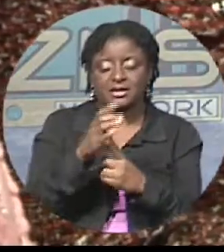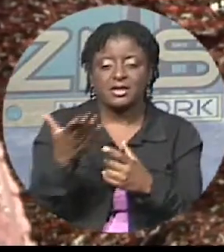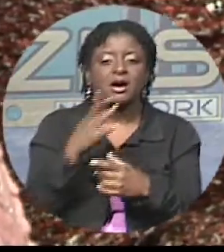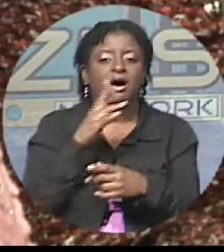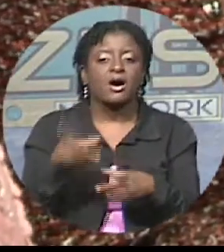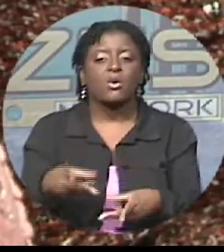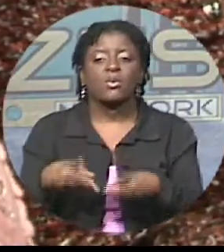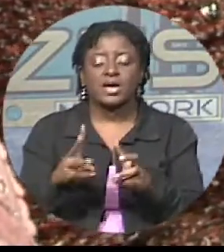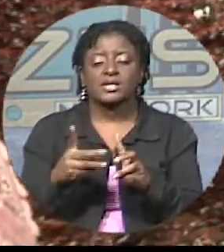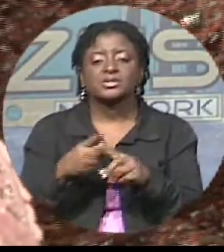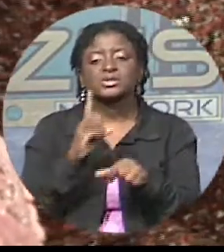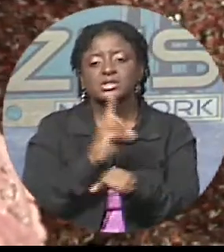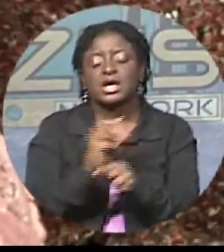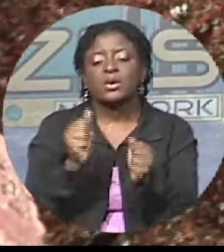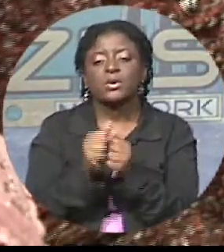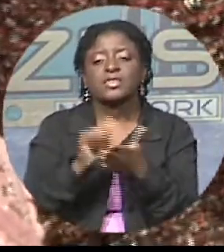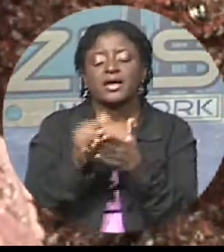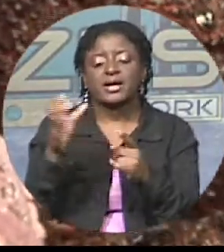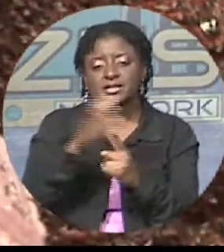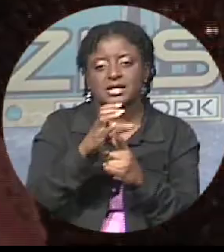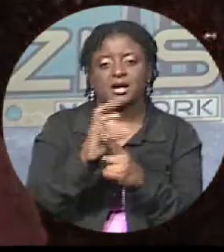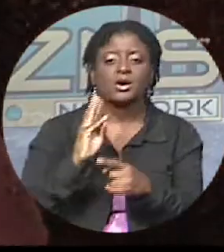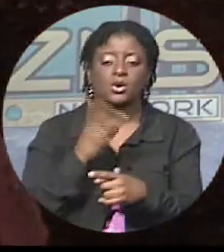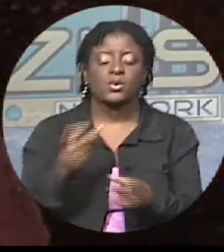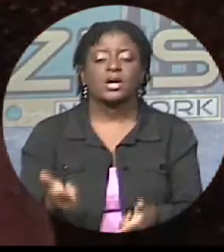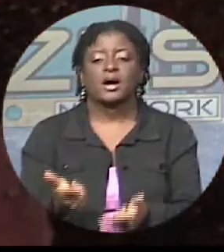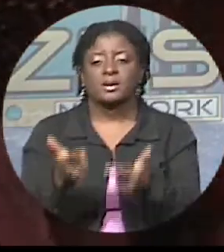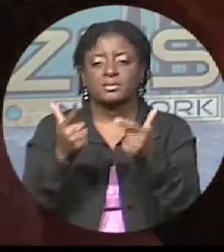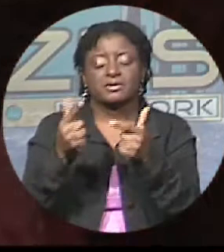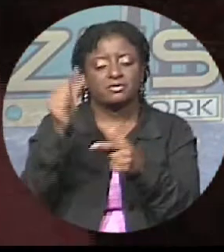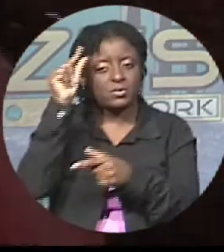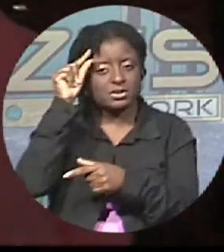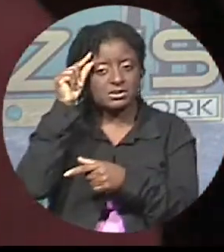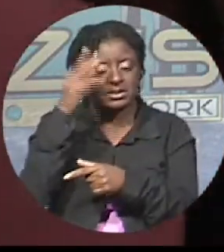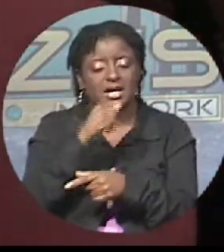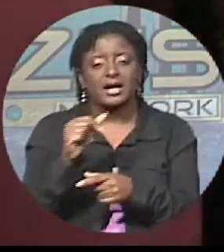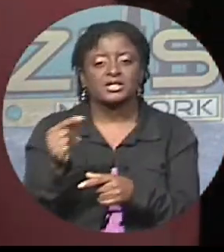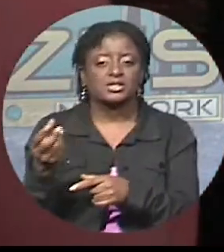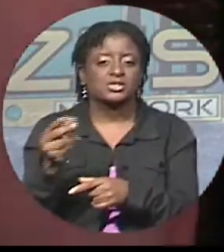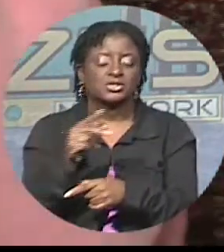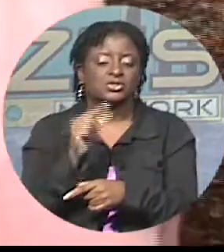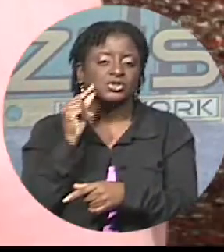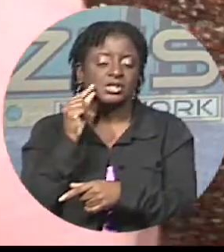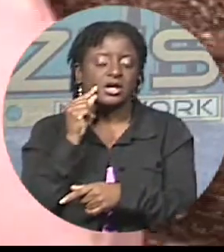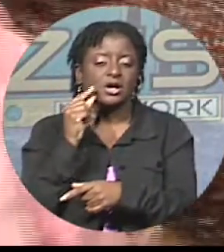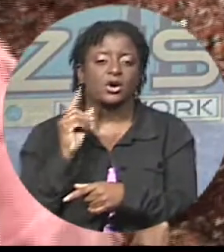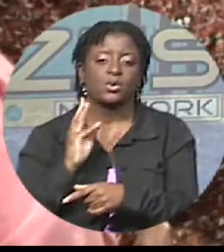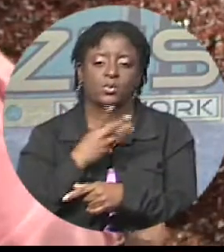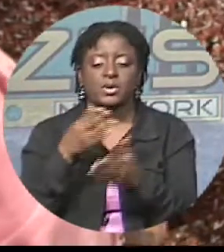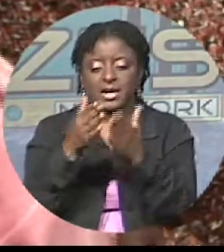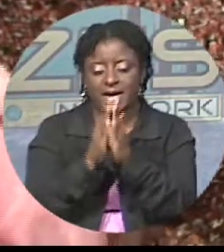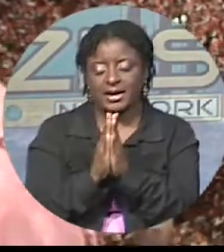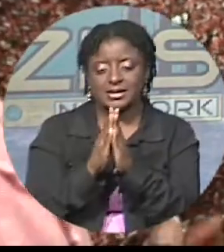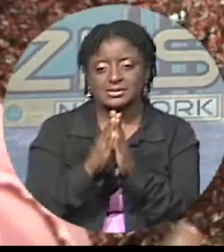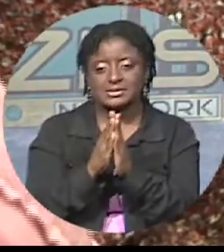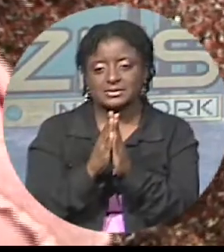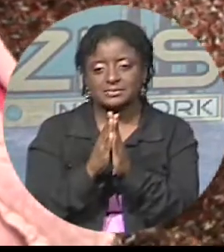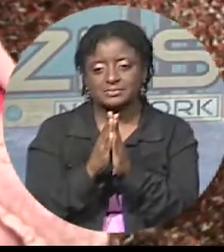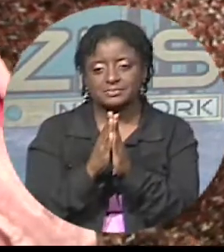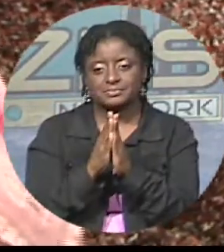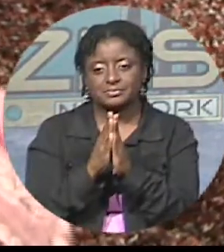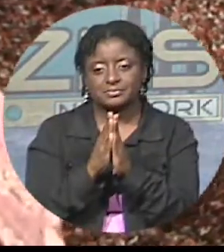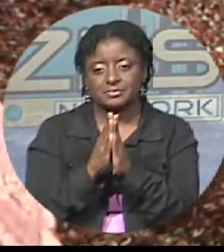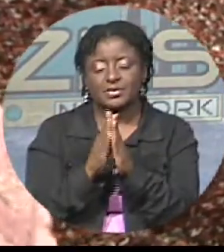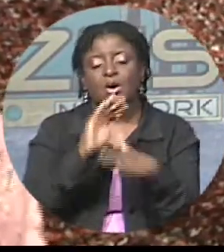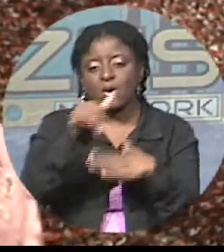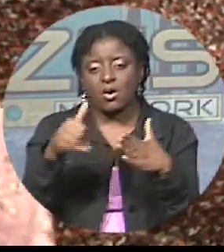uplift Quincy in Freeport, and we uplift Janaea. And we ask and pray, we ask and we